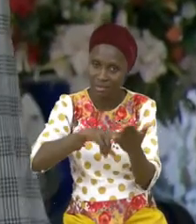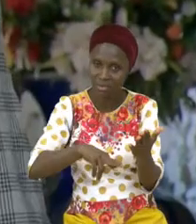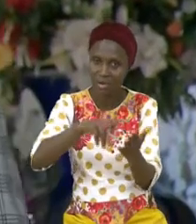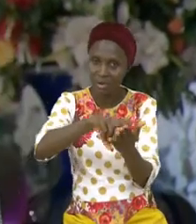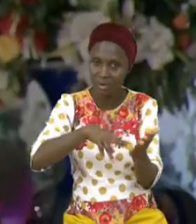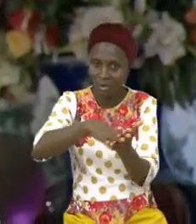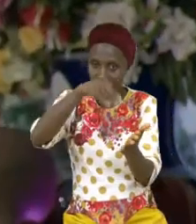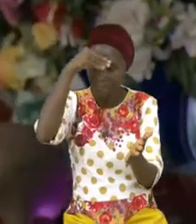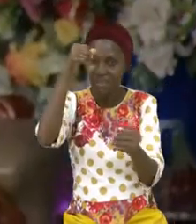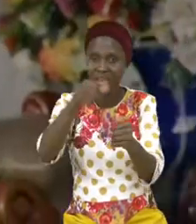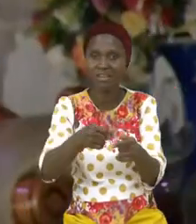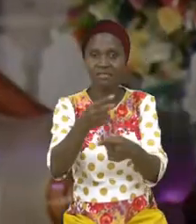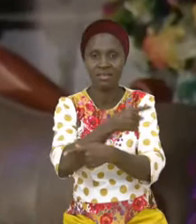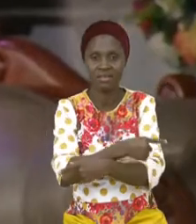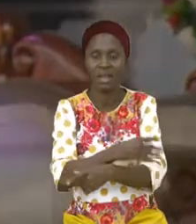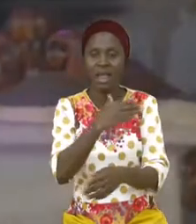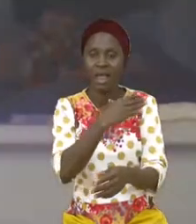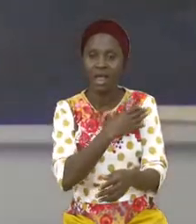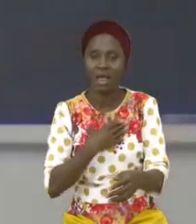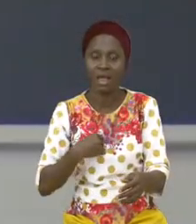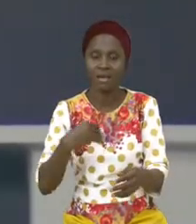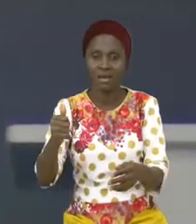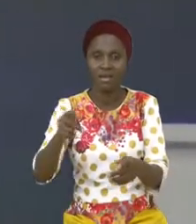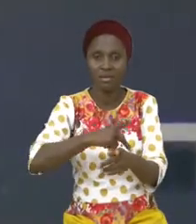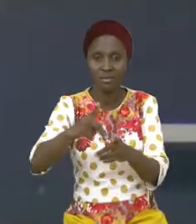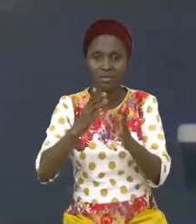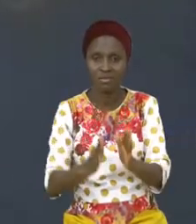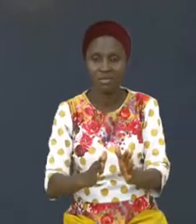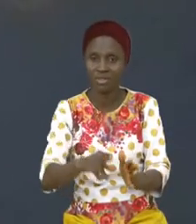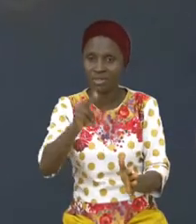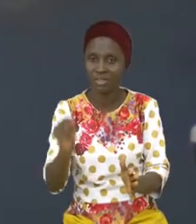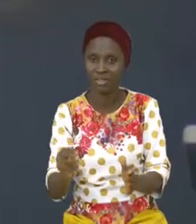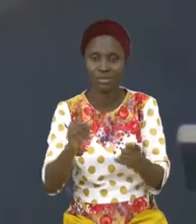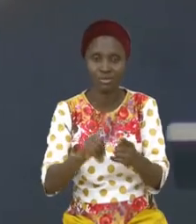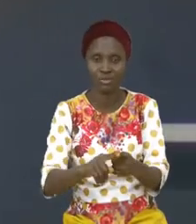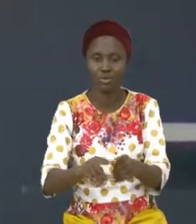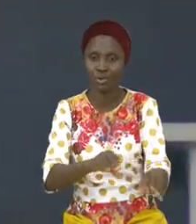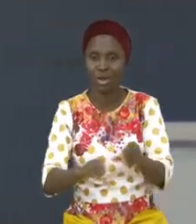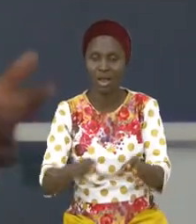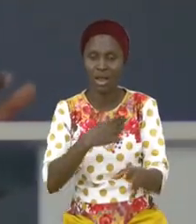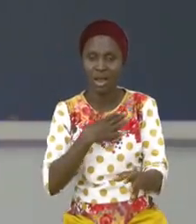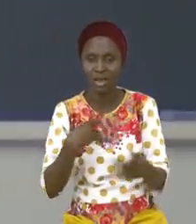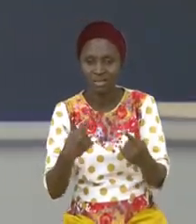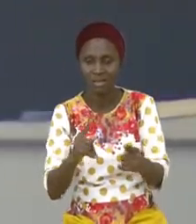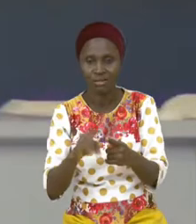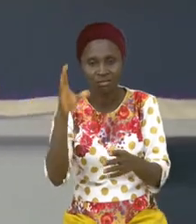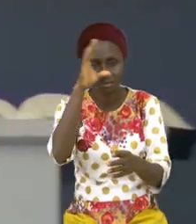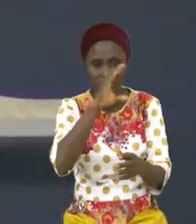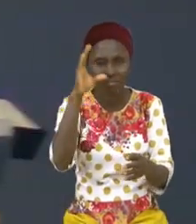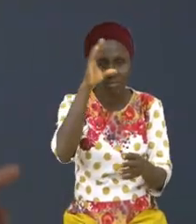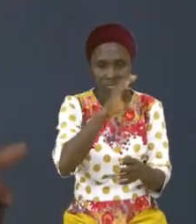and the professional astro arch he has to find out what's going on in my